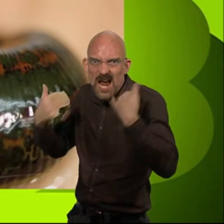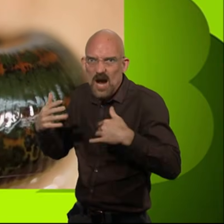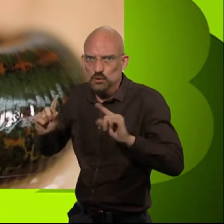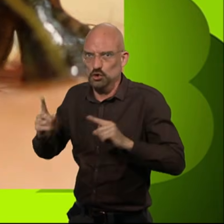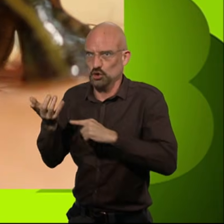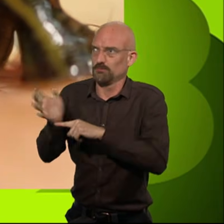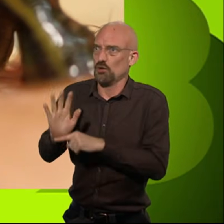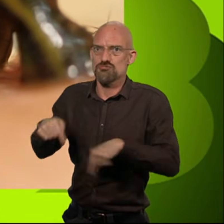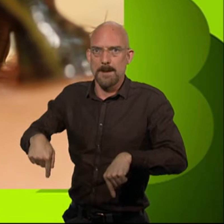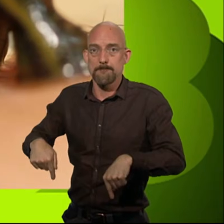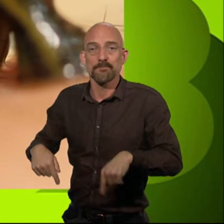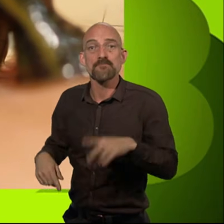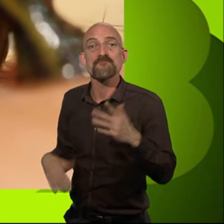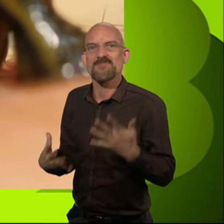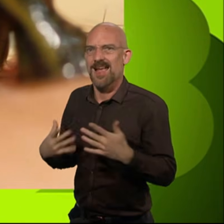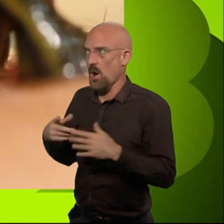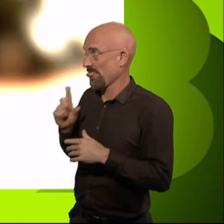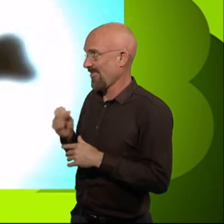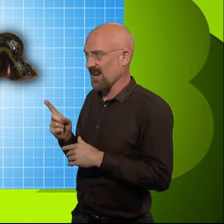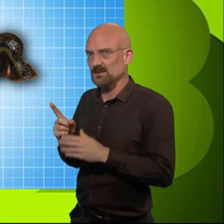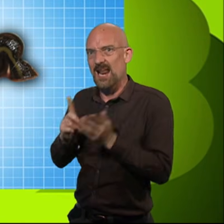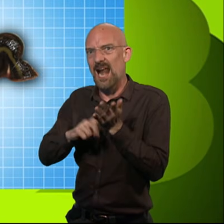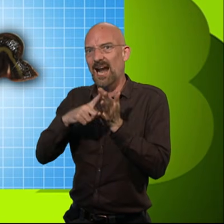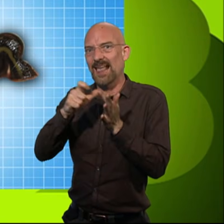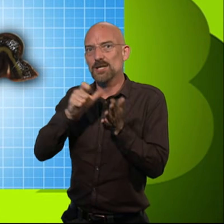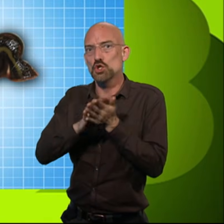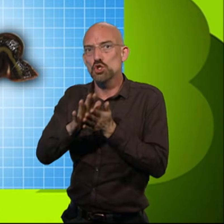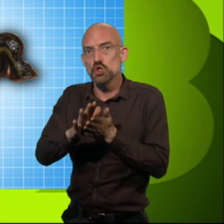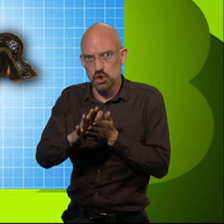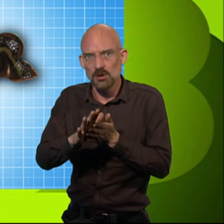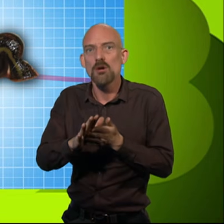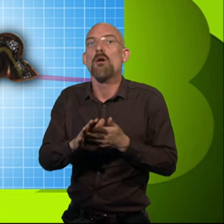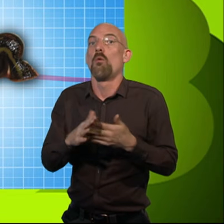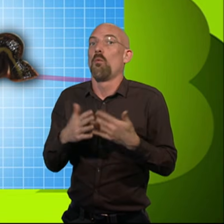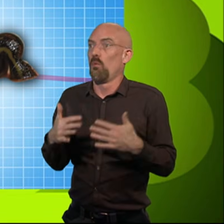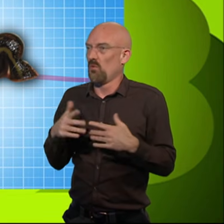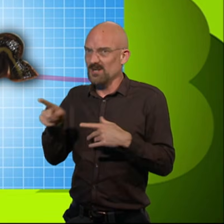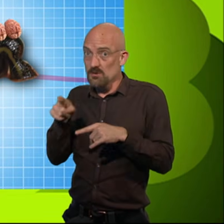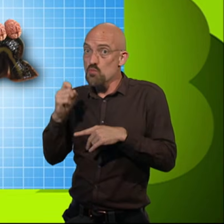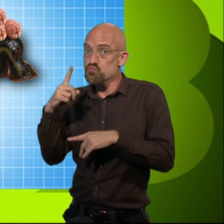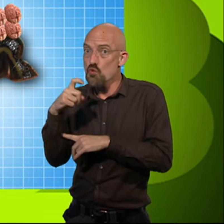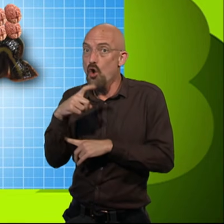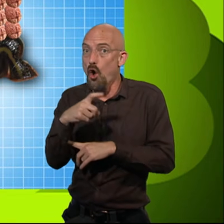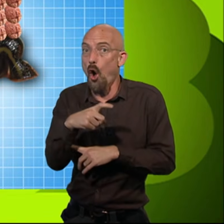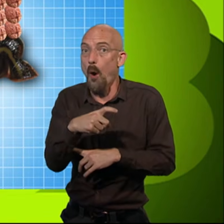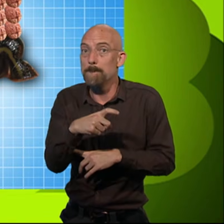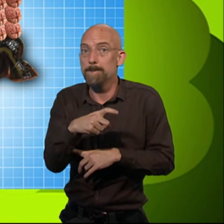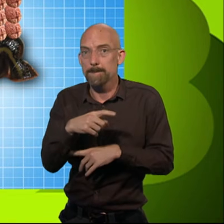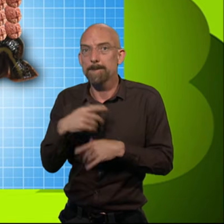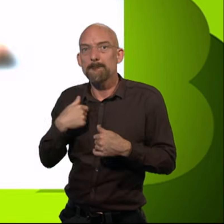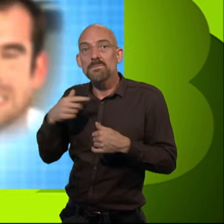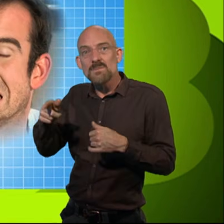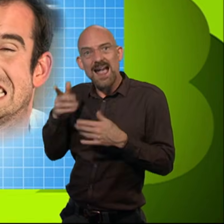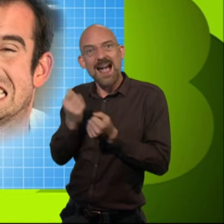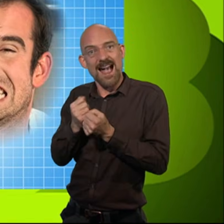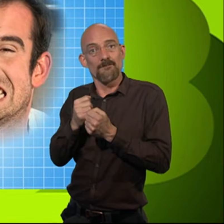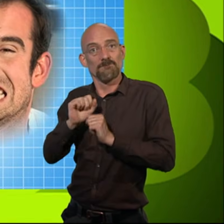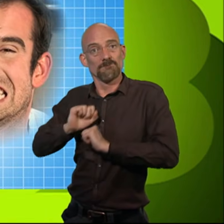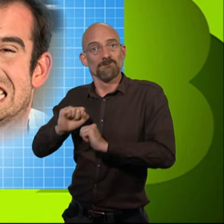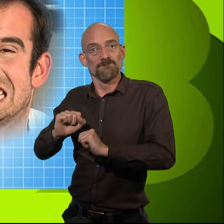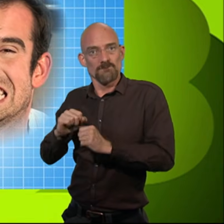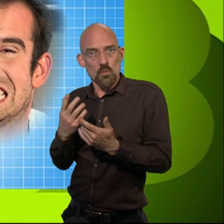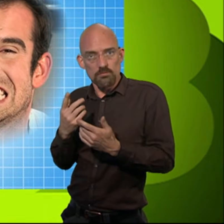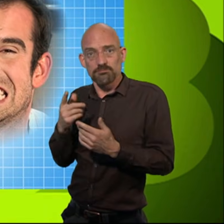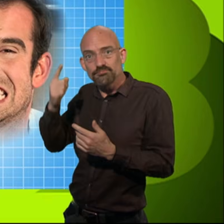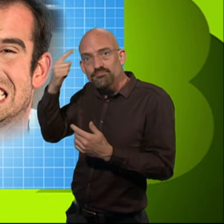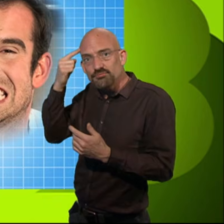This is a leech, and it's a type of worm. Whereas we only have 1 brain, a leech has 32. And while we have 32